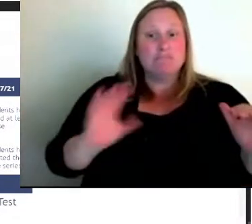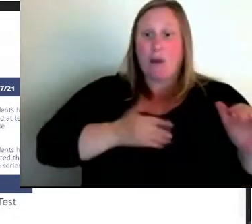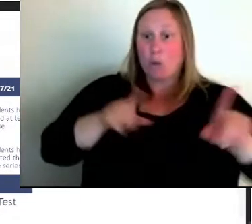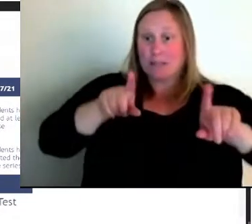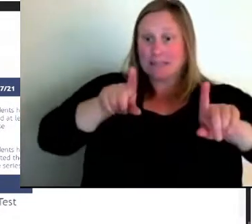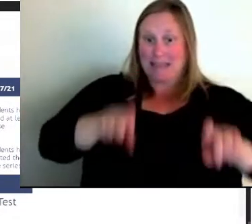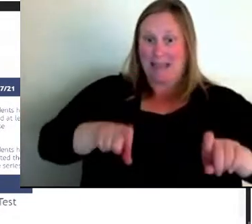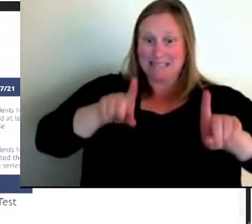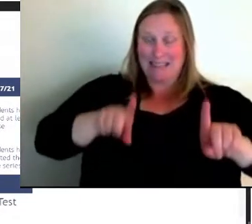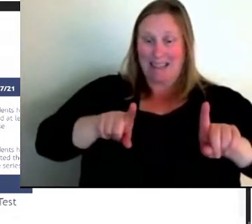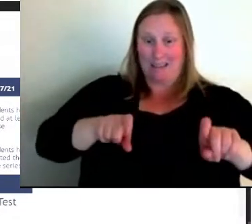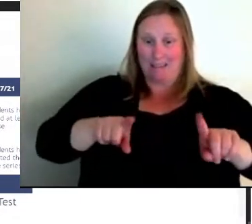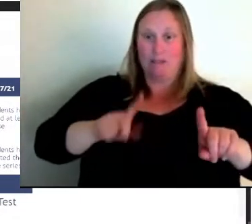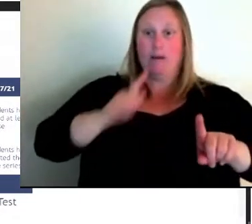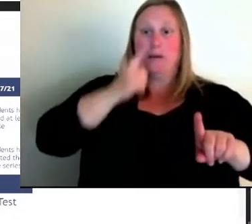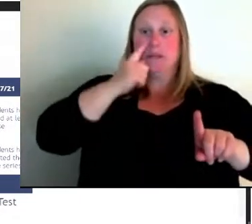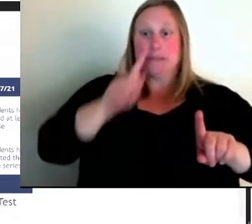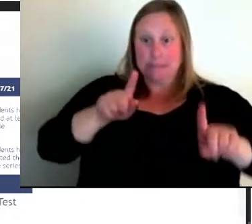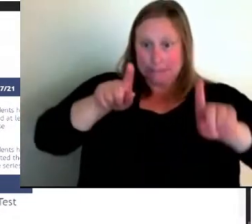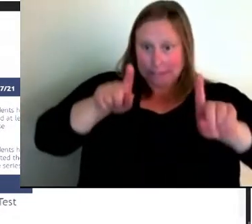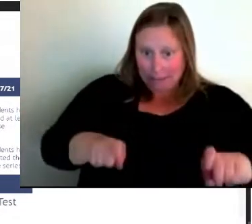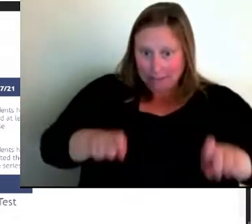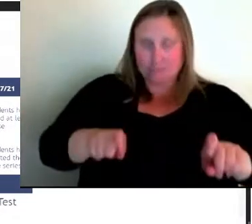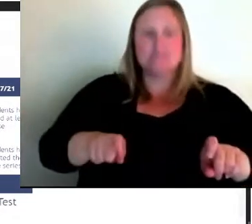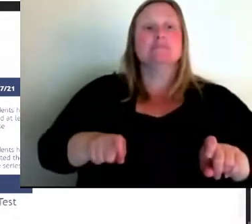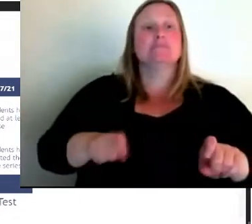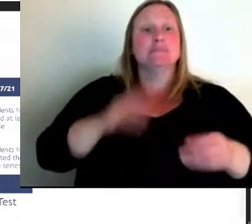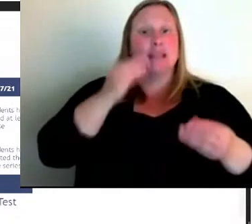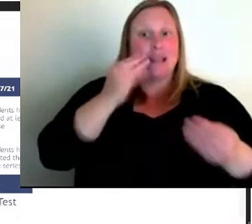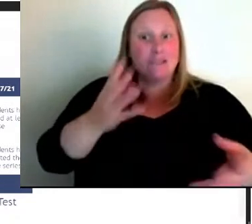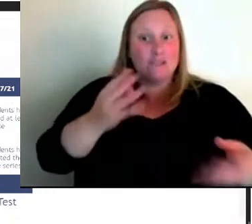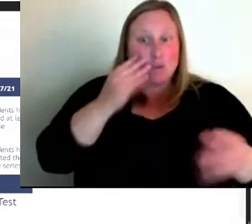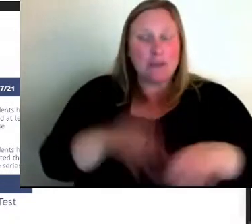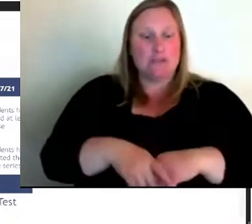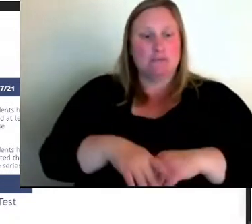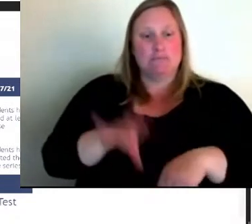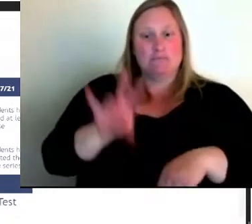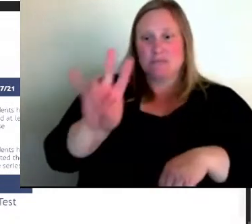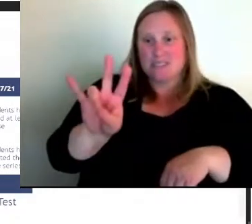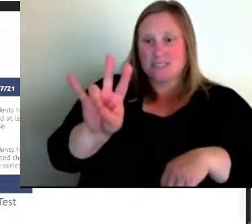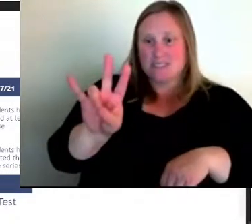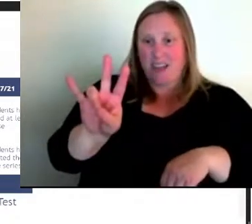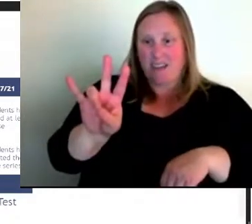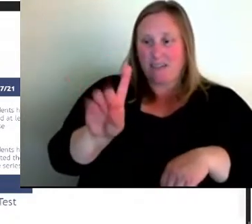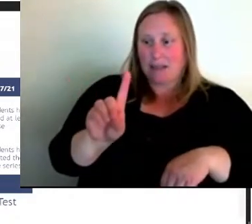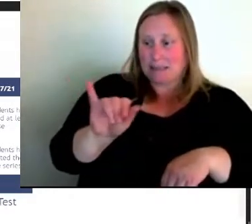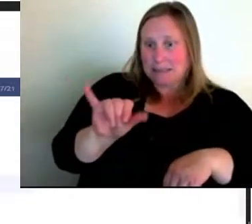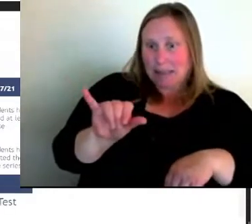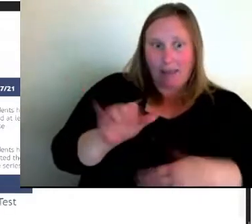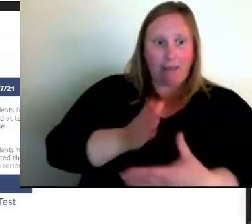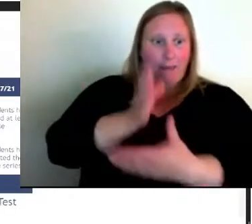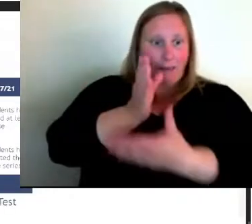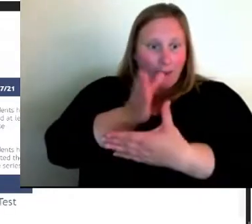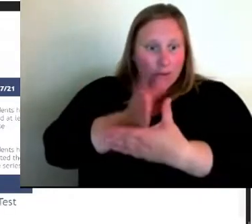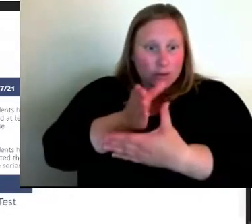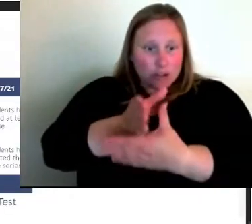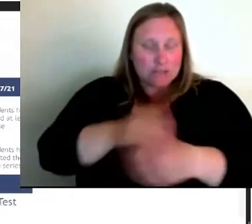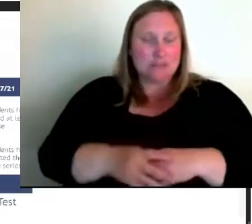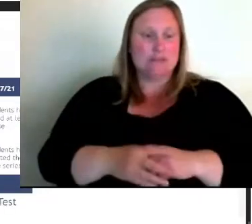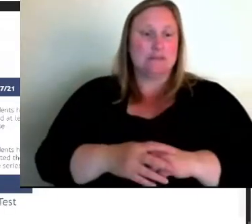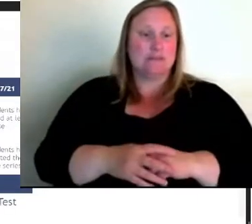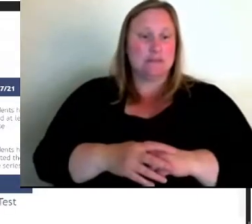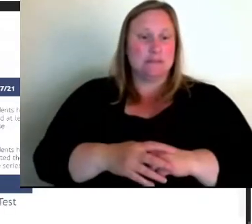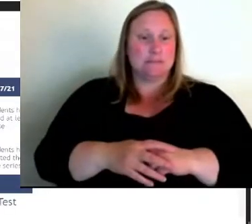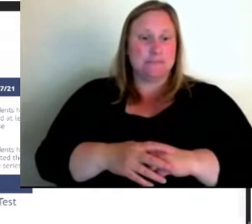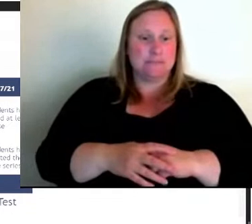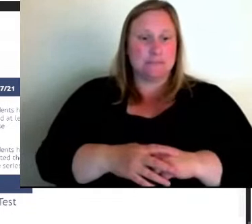I mentioned already that we have moved to providing 7-day averages for our new cases. And it looks like maybe we're